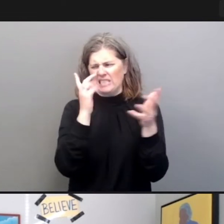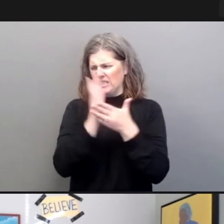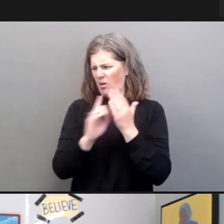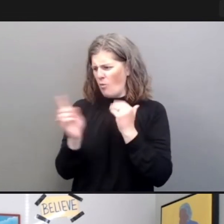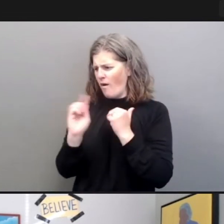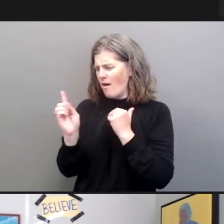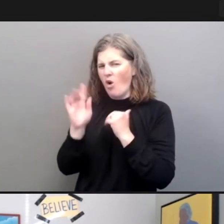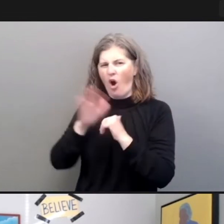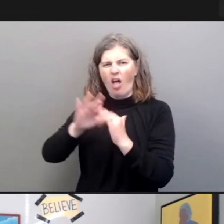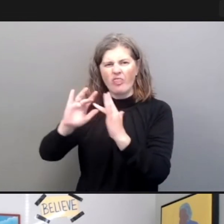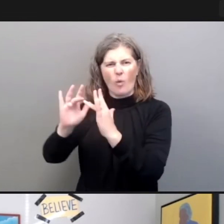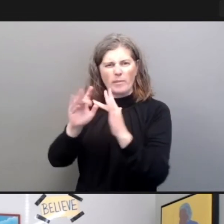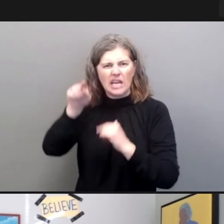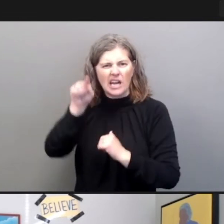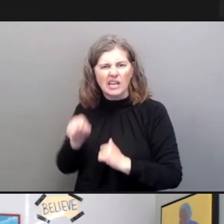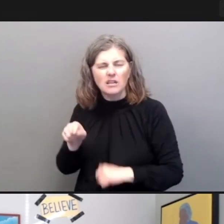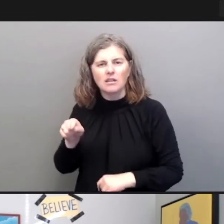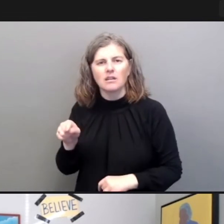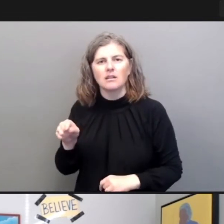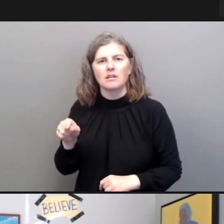the website that